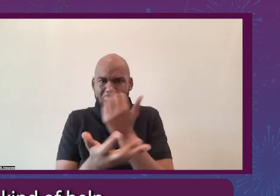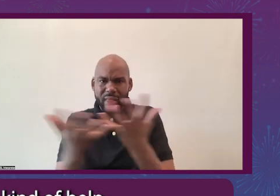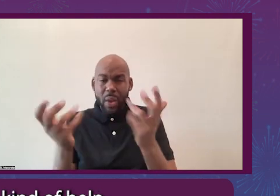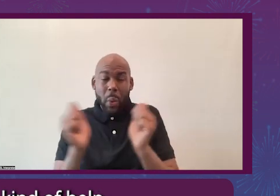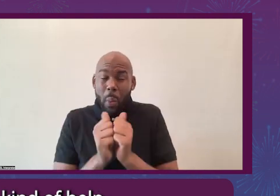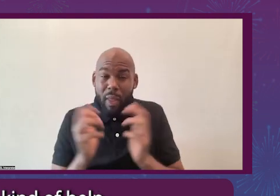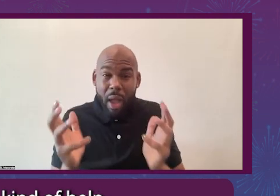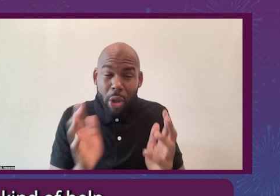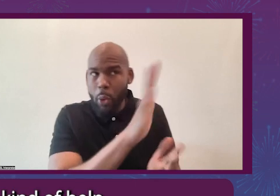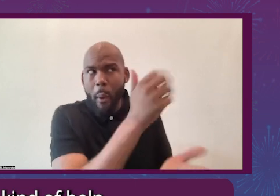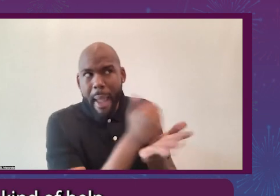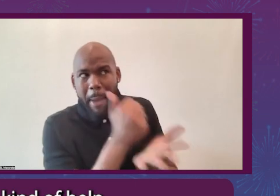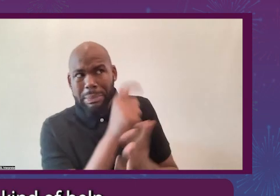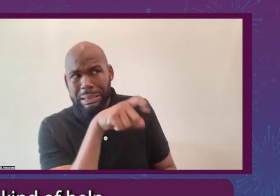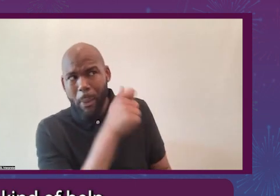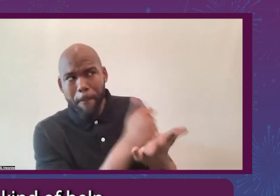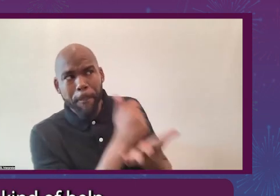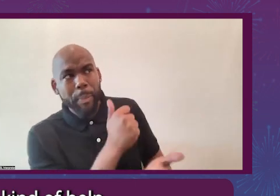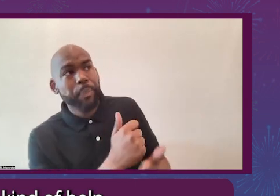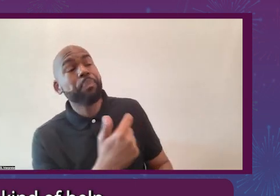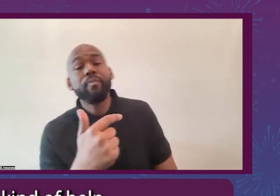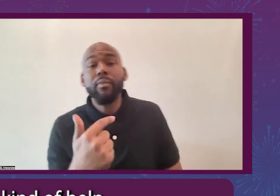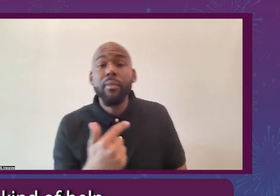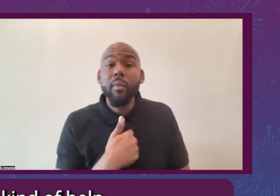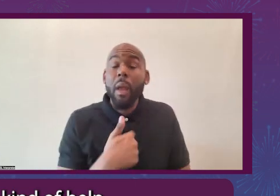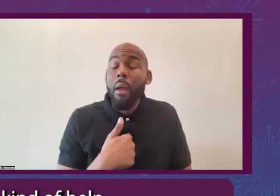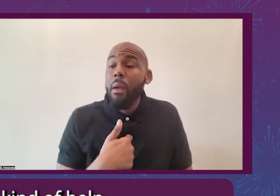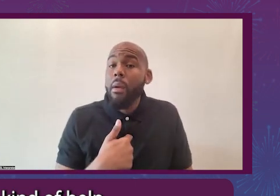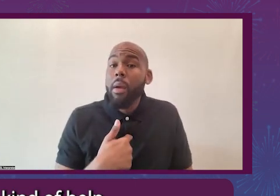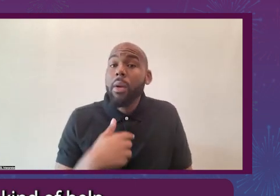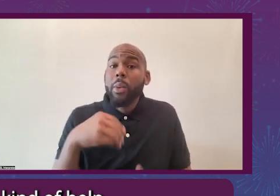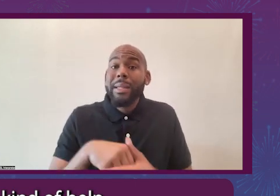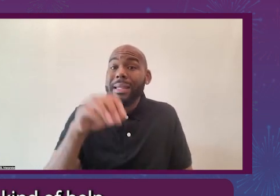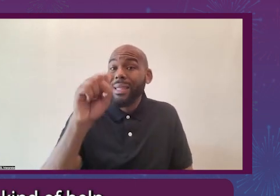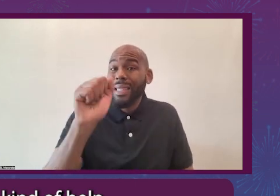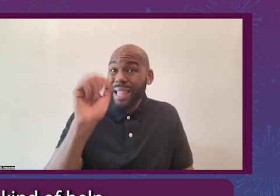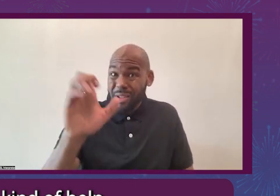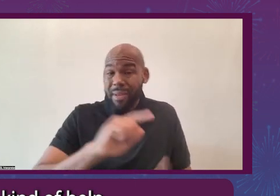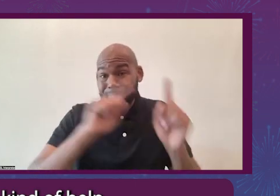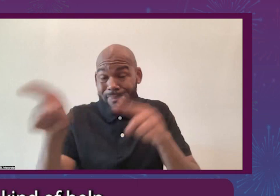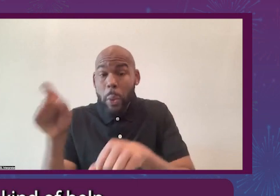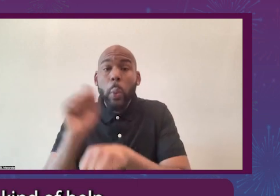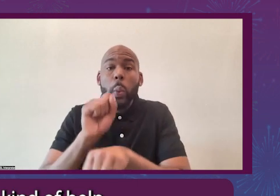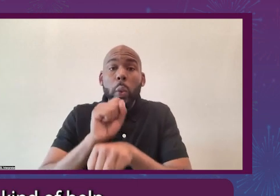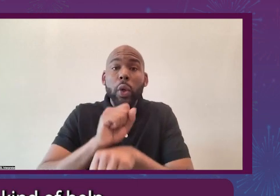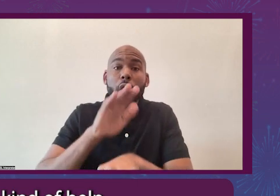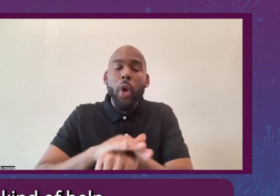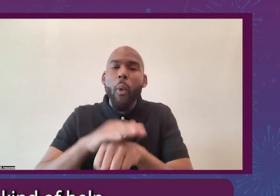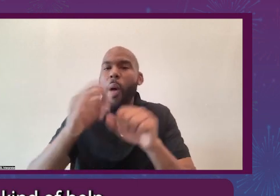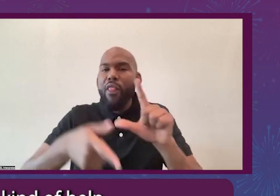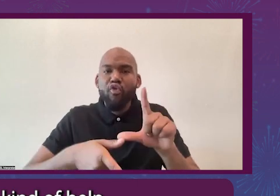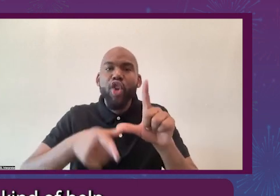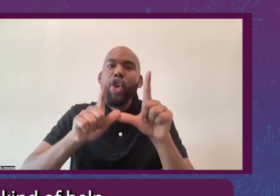get it all done without your kind of help. And I was in Sacramento and worked